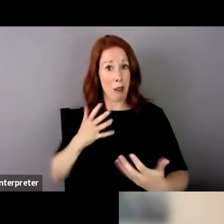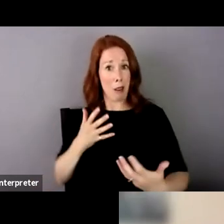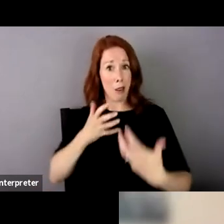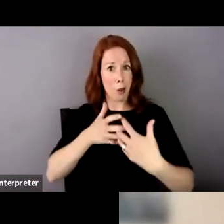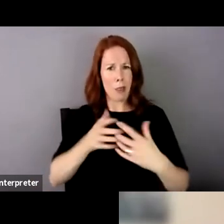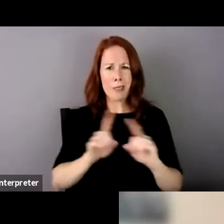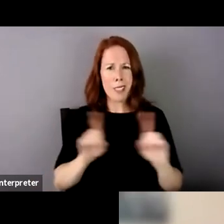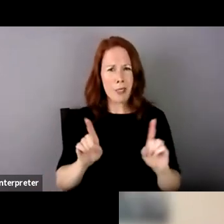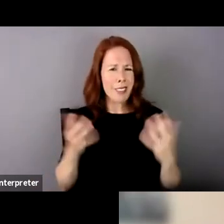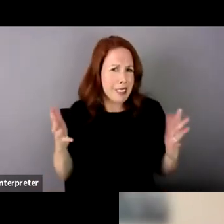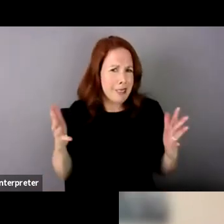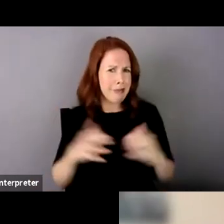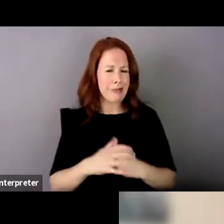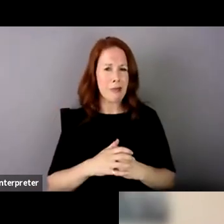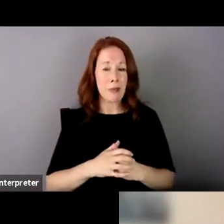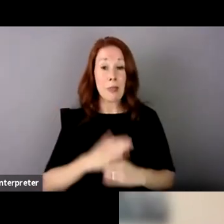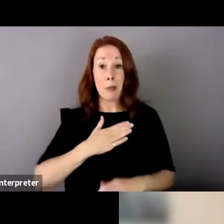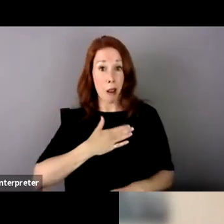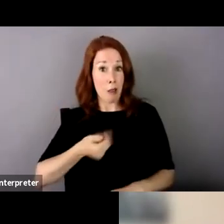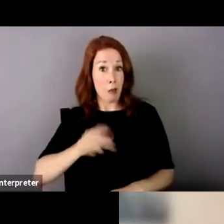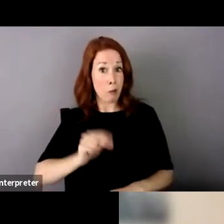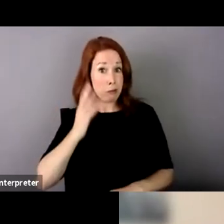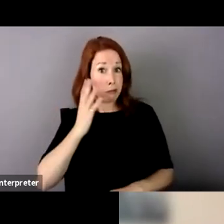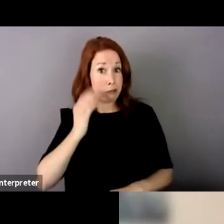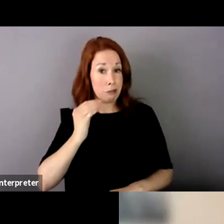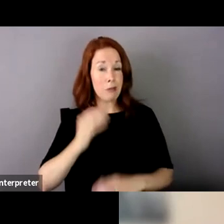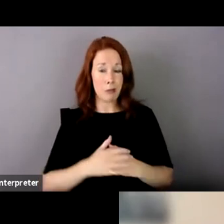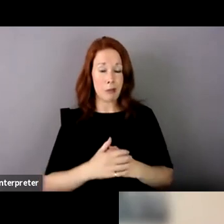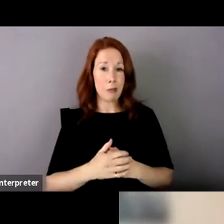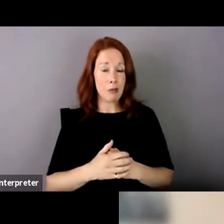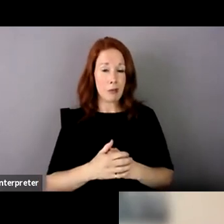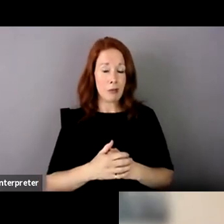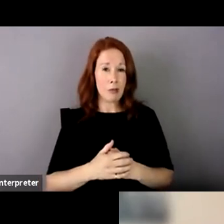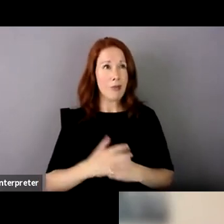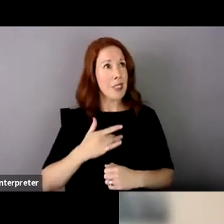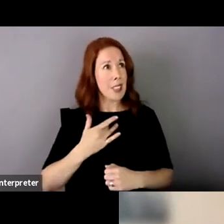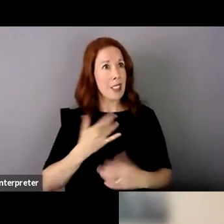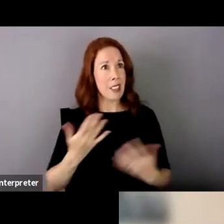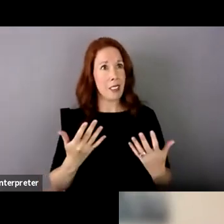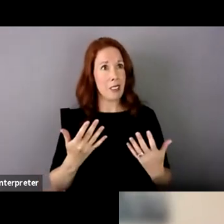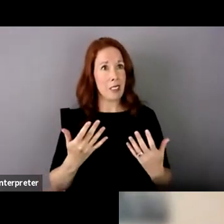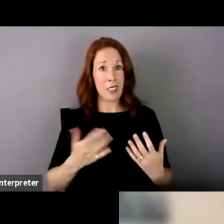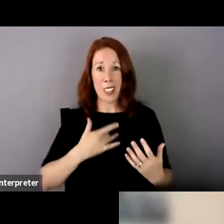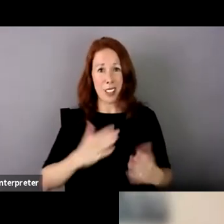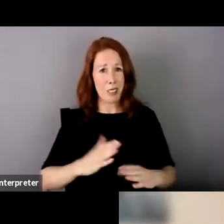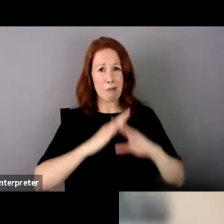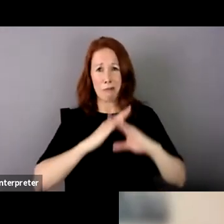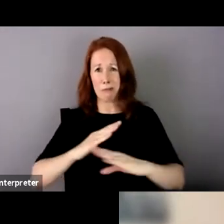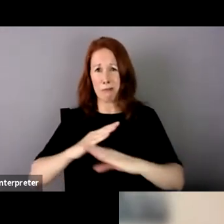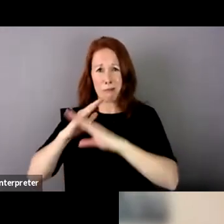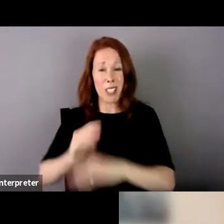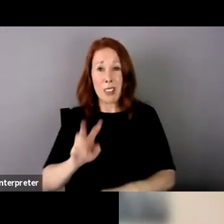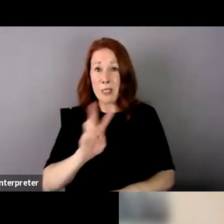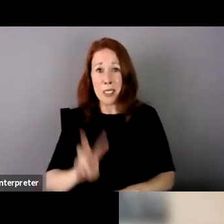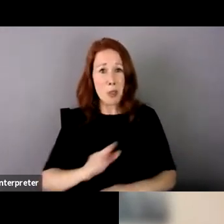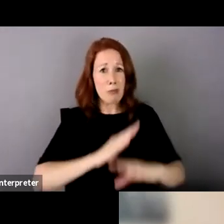different. And in my personal experience, and I think this speaks to how inaccessible, unfortunately, other parts of Victoria